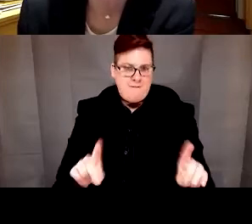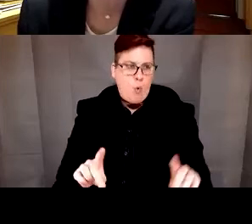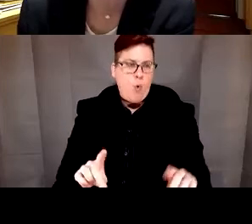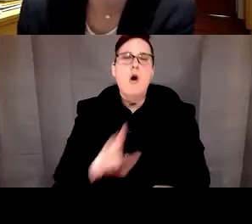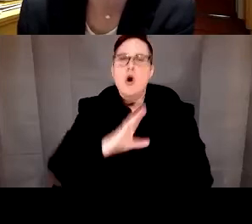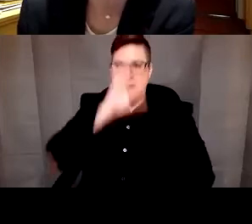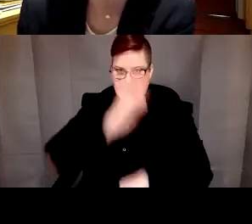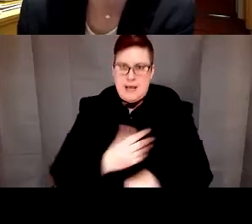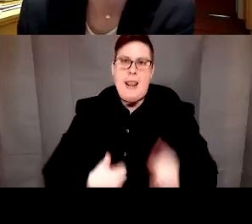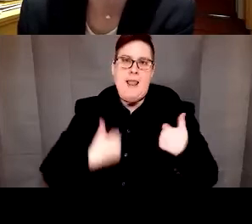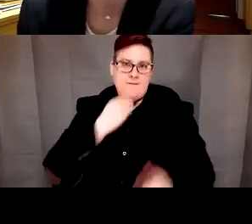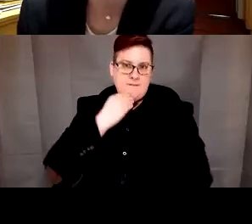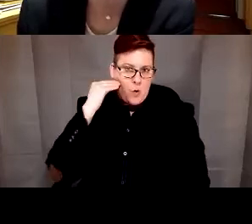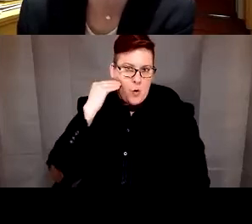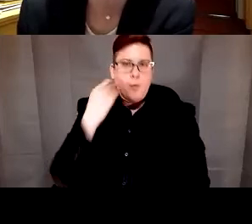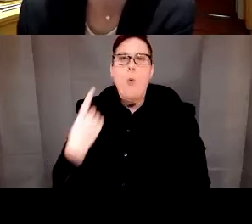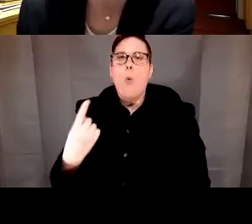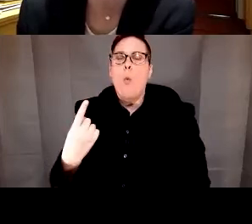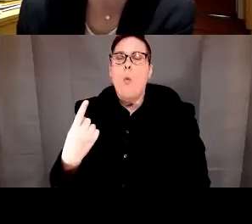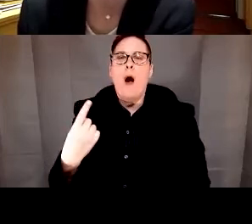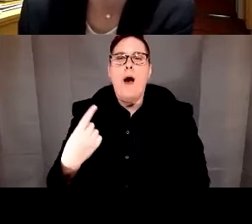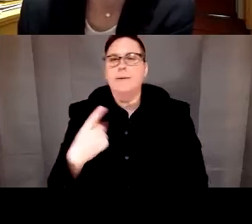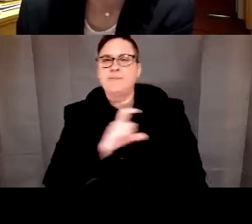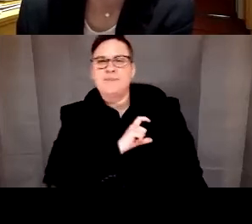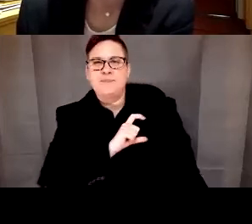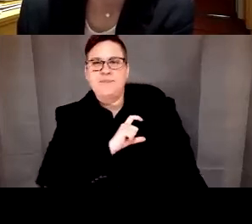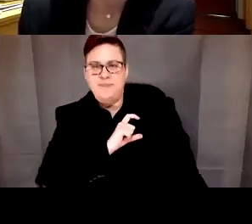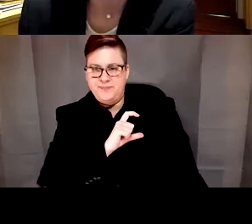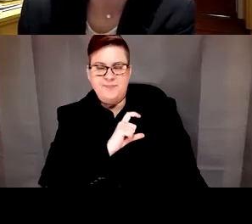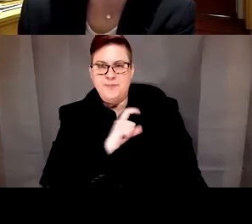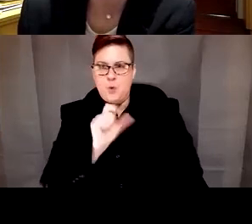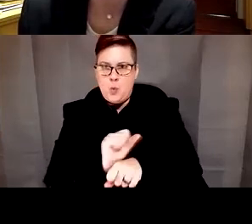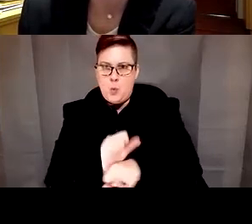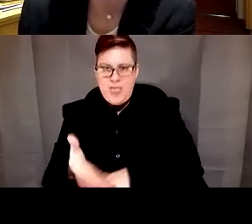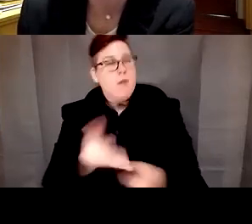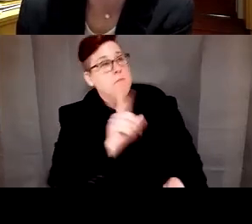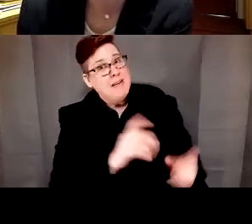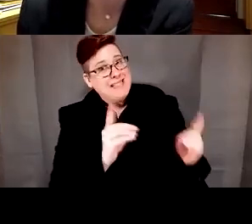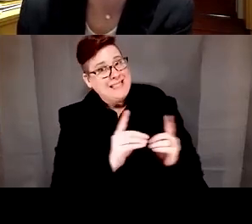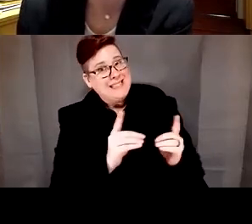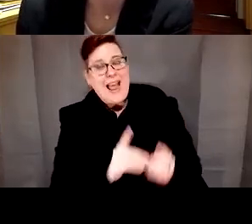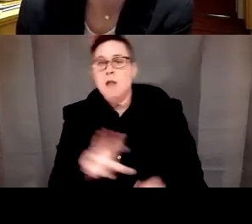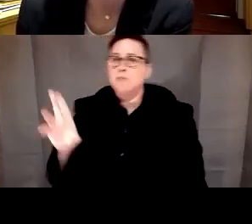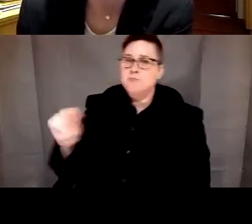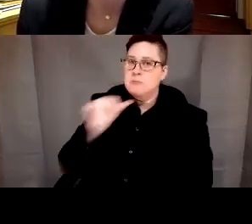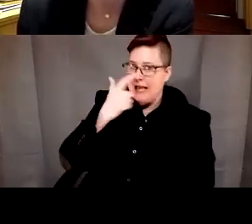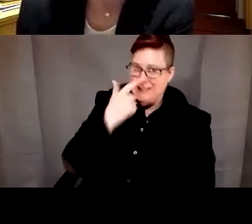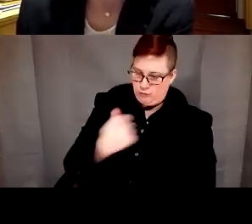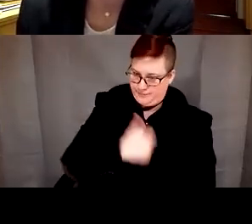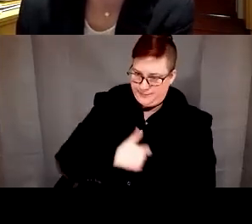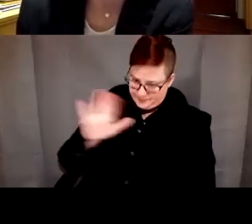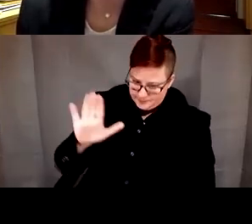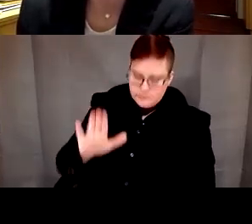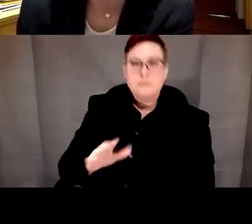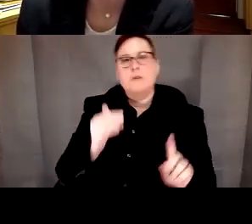at home and one of the correctional officers asked her out for a date. She said, I'm sorry, I'm not interested. He